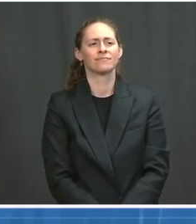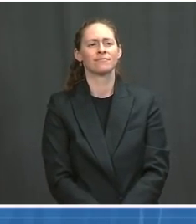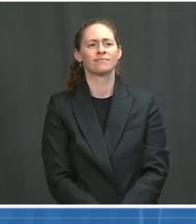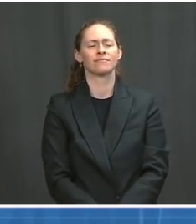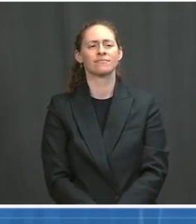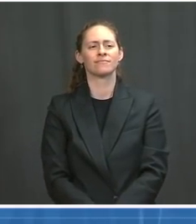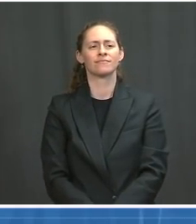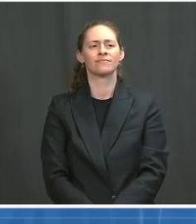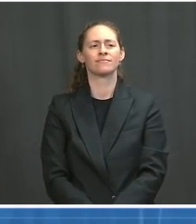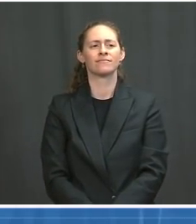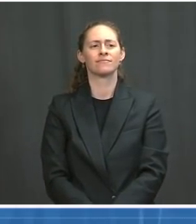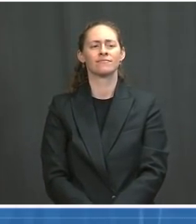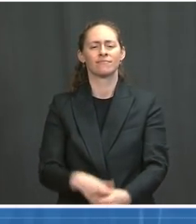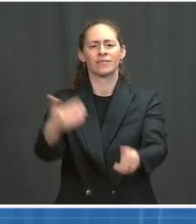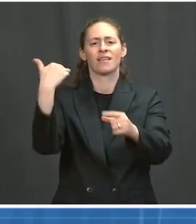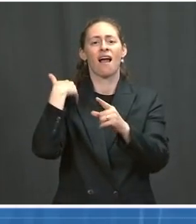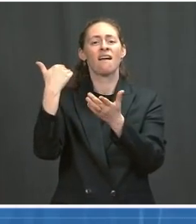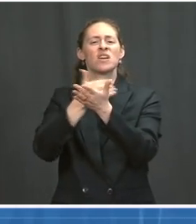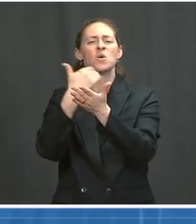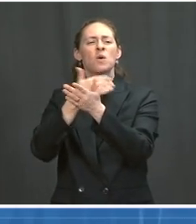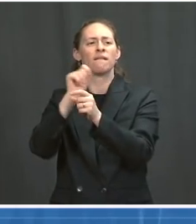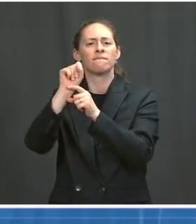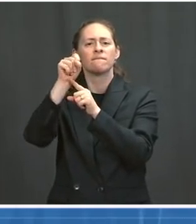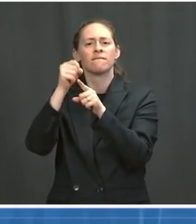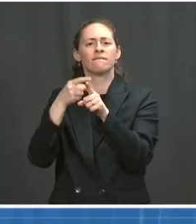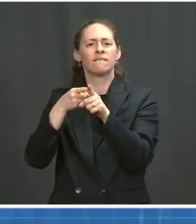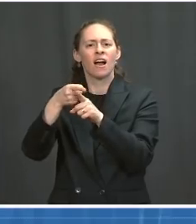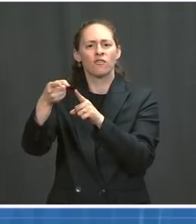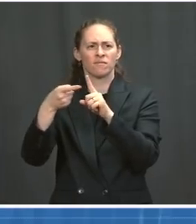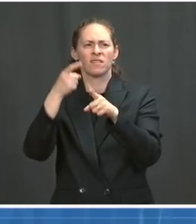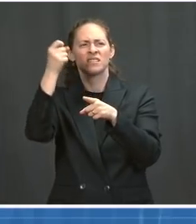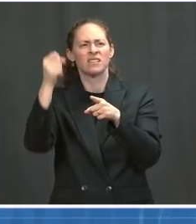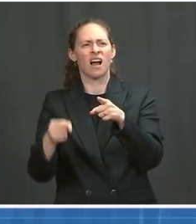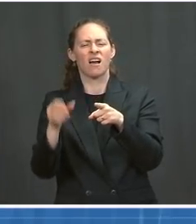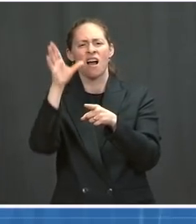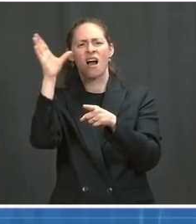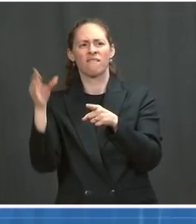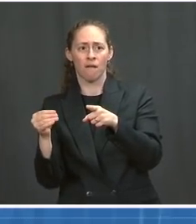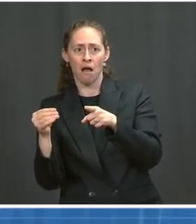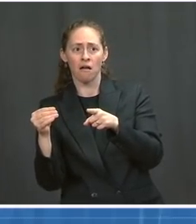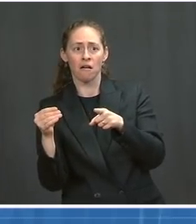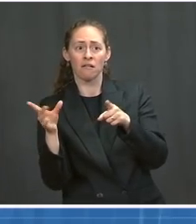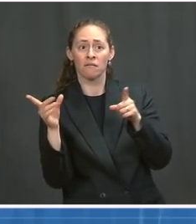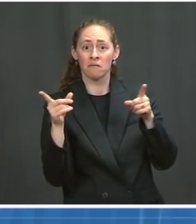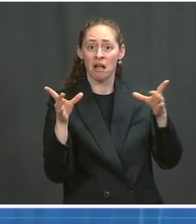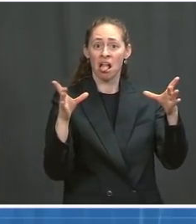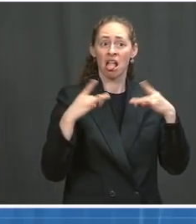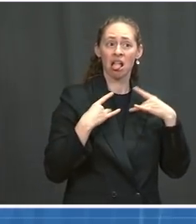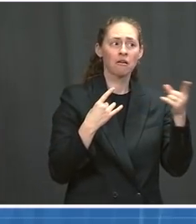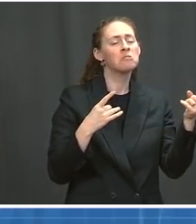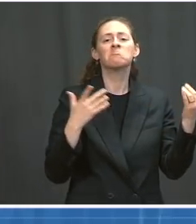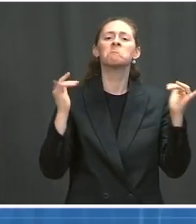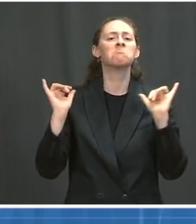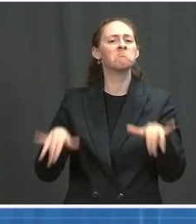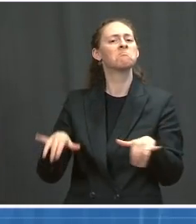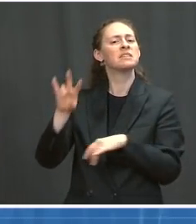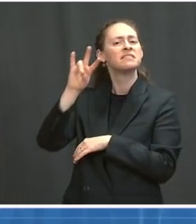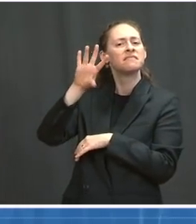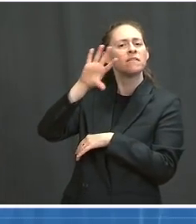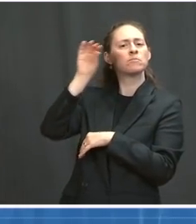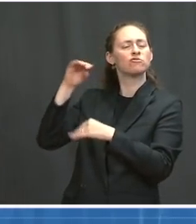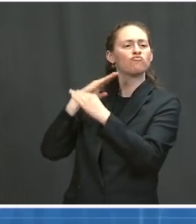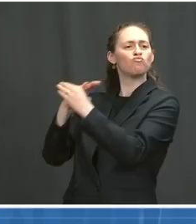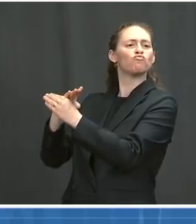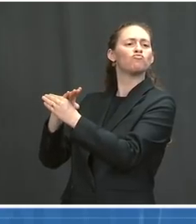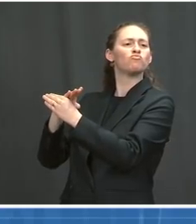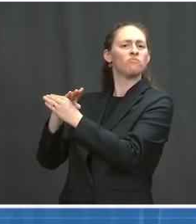the 351, which shows a 75% effectiveness. If you look at severe, critical,